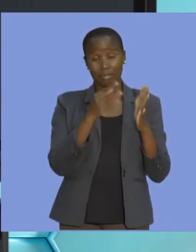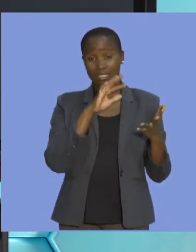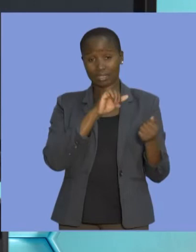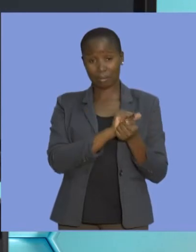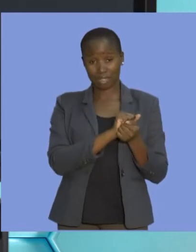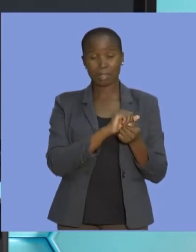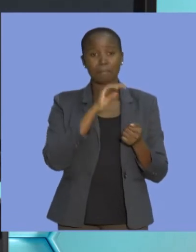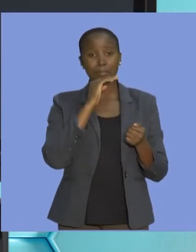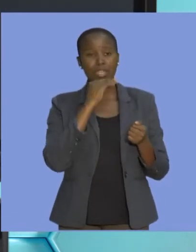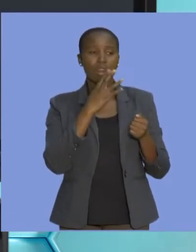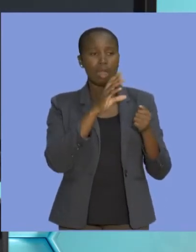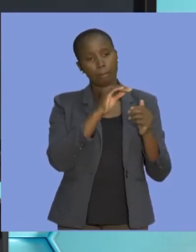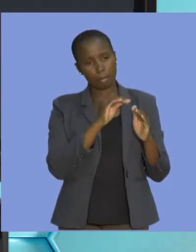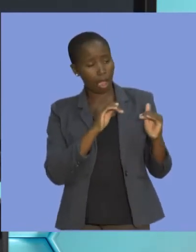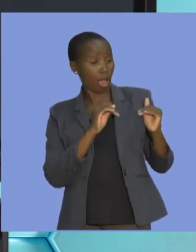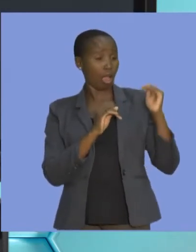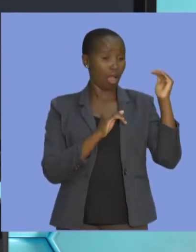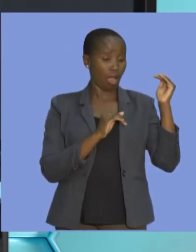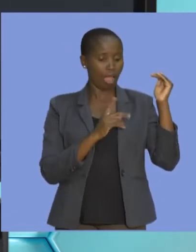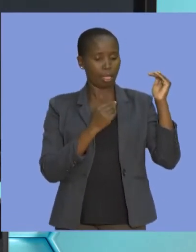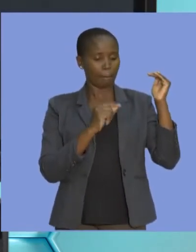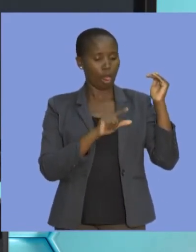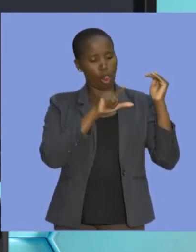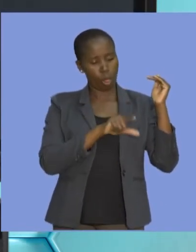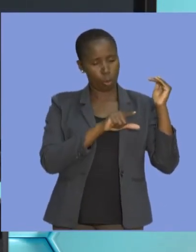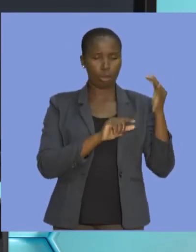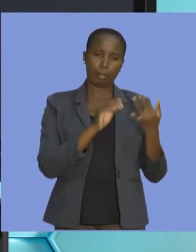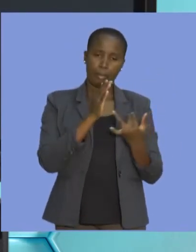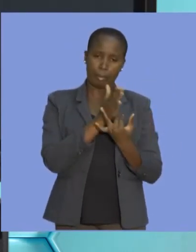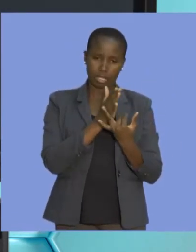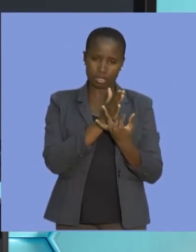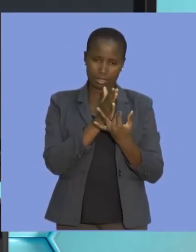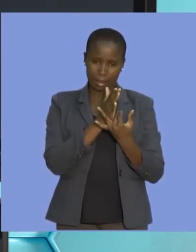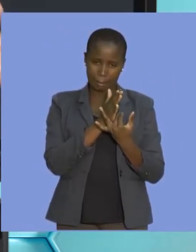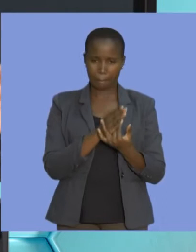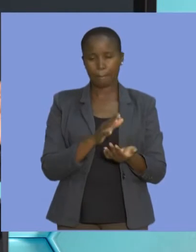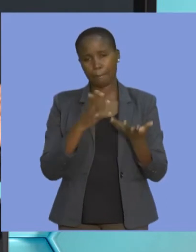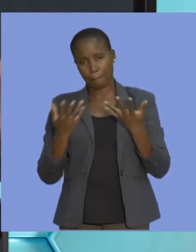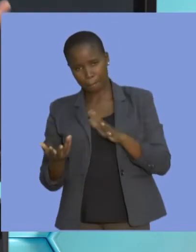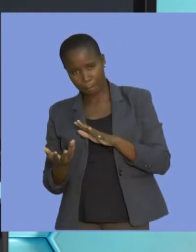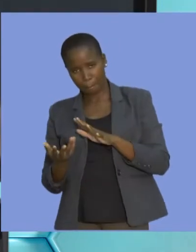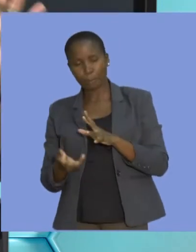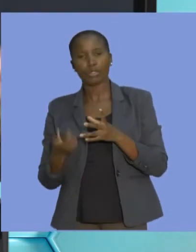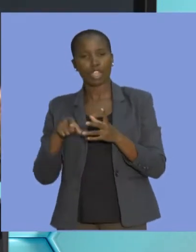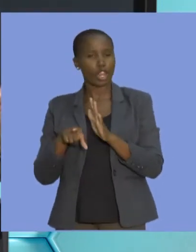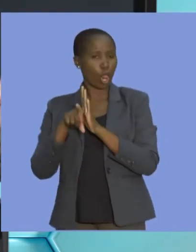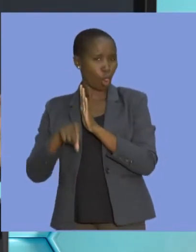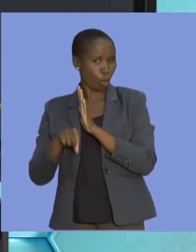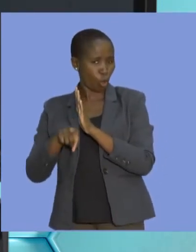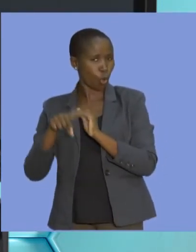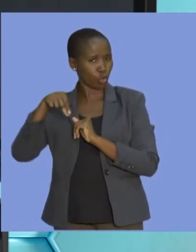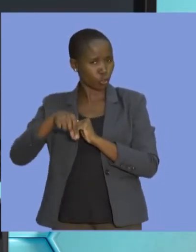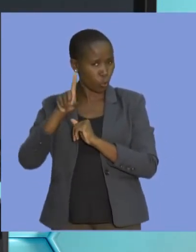the highest value, median, which is the middle number, lower quartile, which is